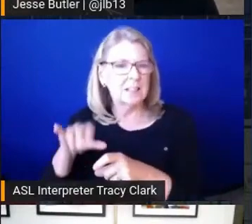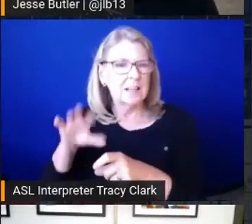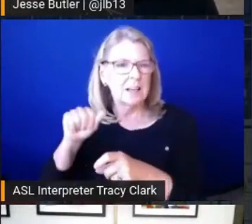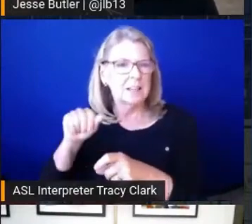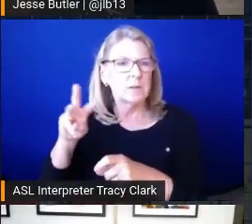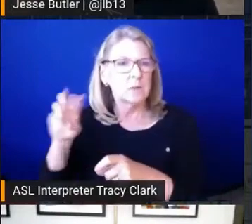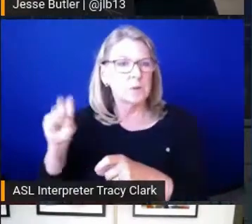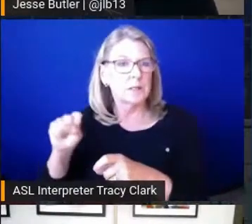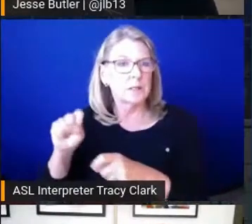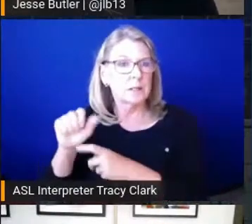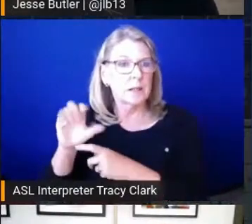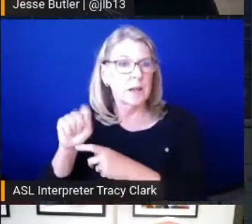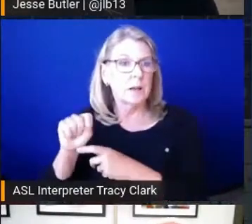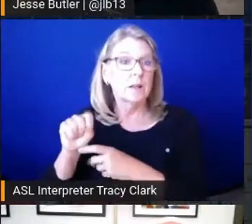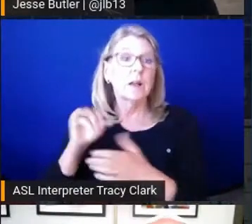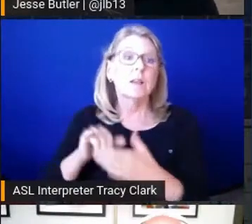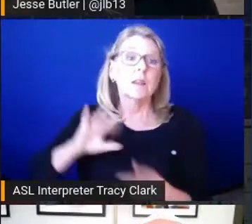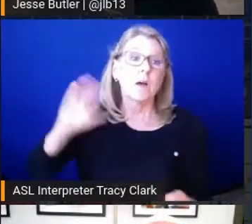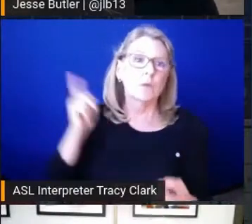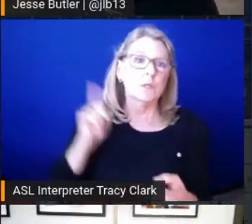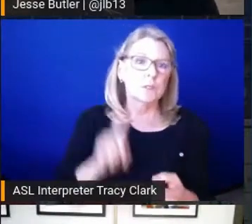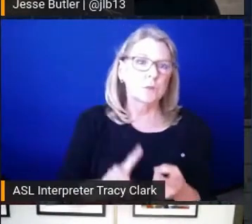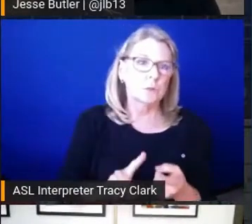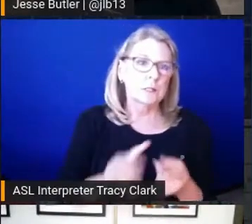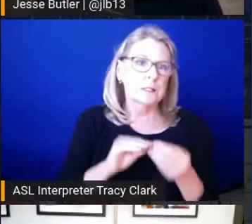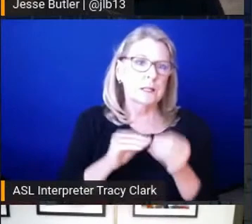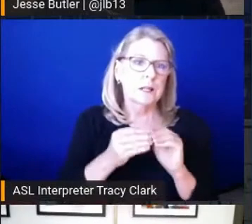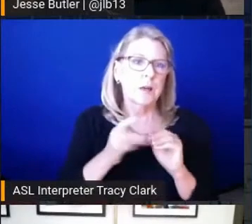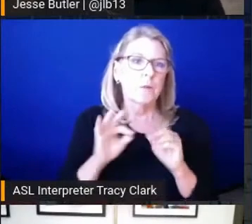to install in your target clusters.